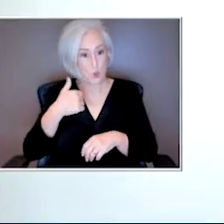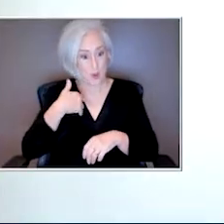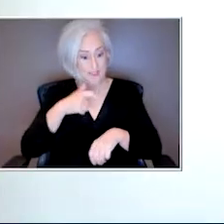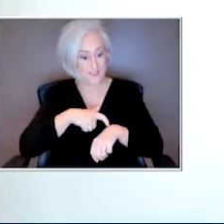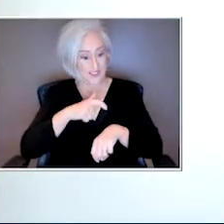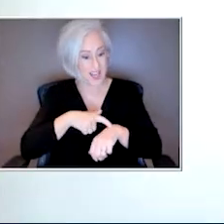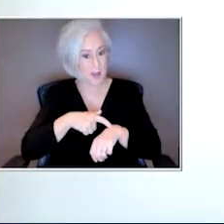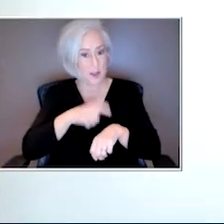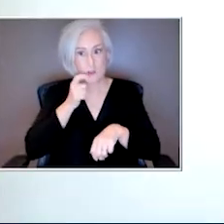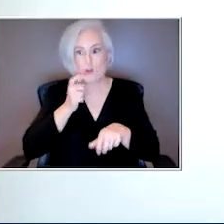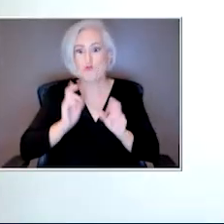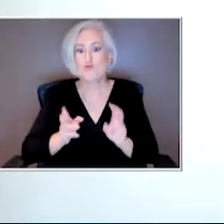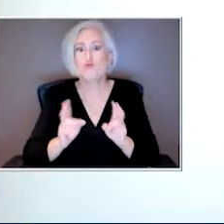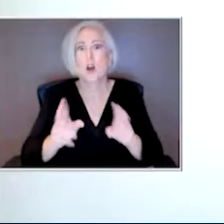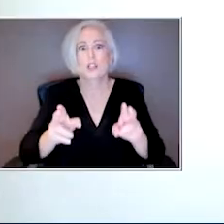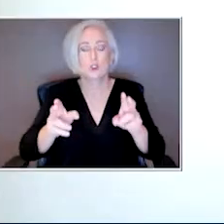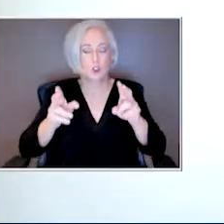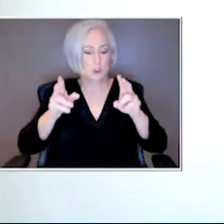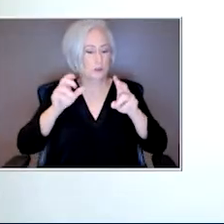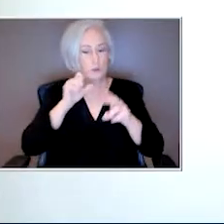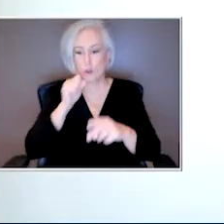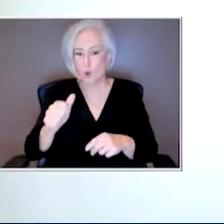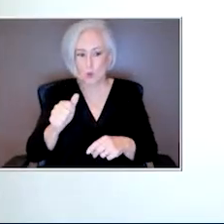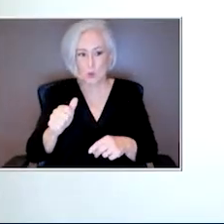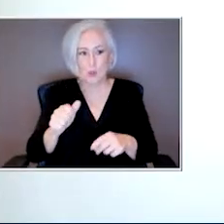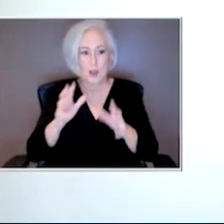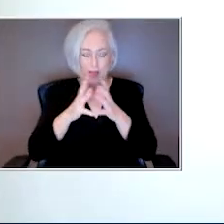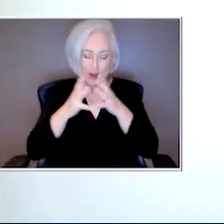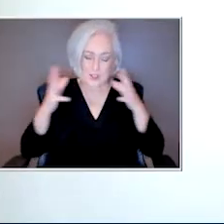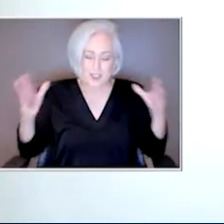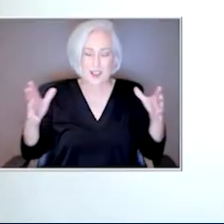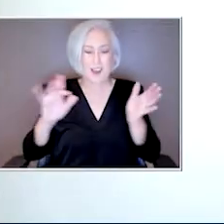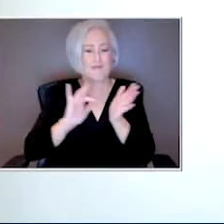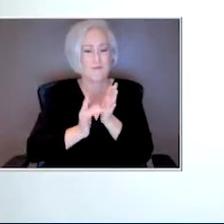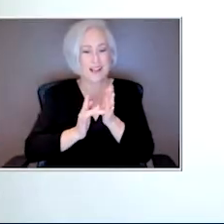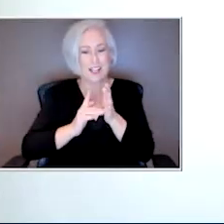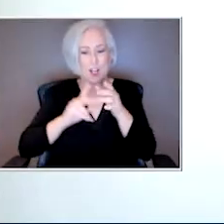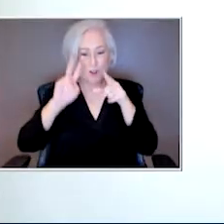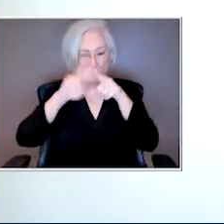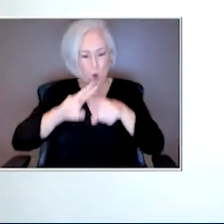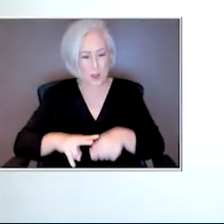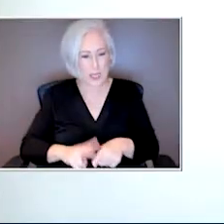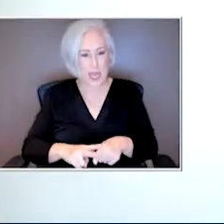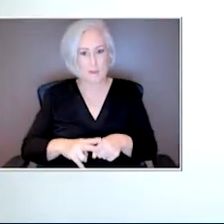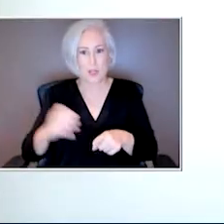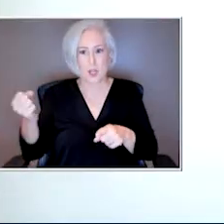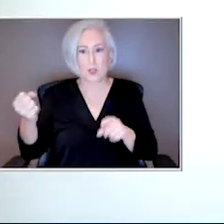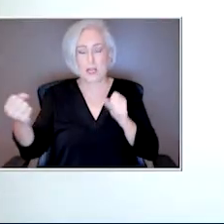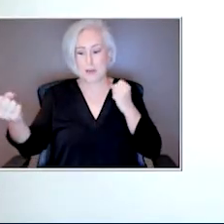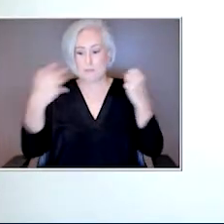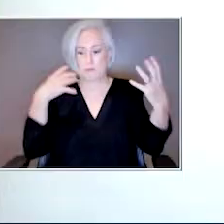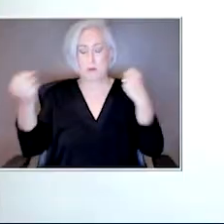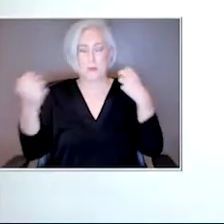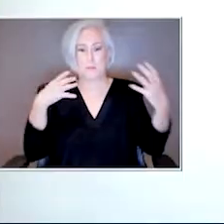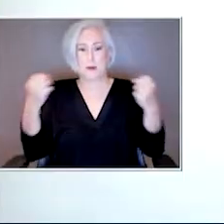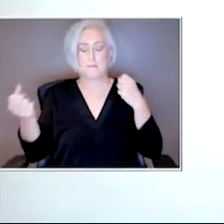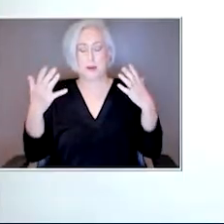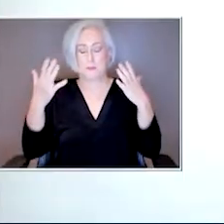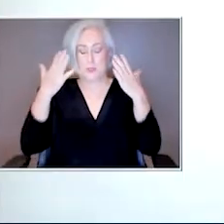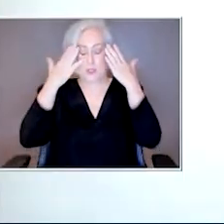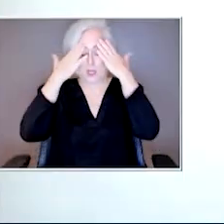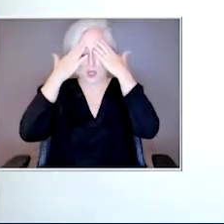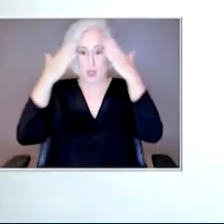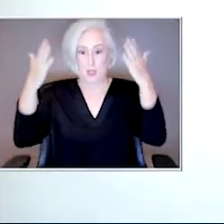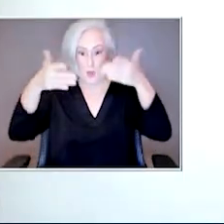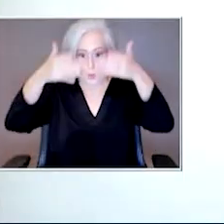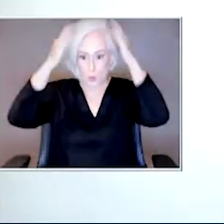many unknowns. Like I mentioned earlier, there's so many medical terms that are thrown at you that you may be unaware of, especially if you're